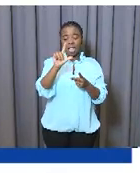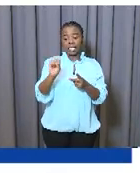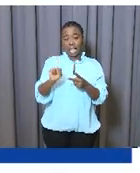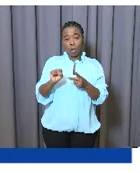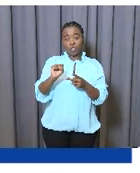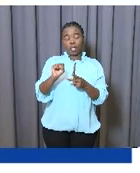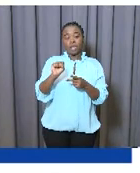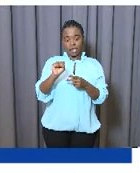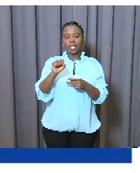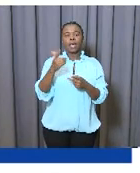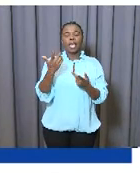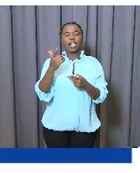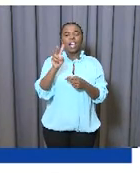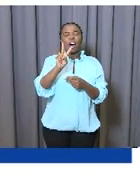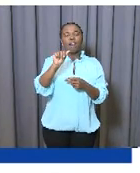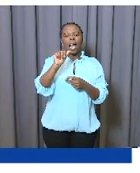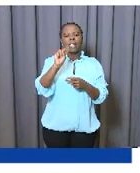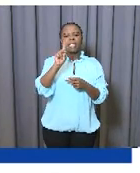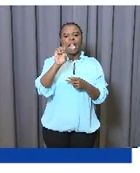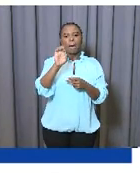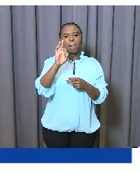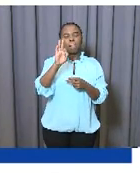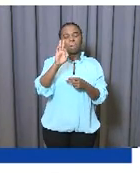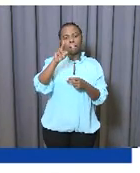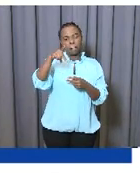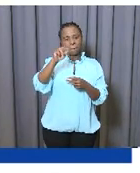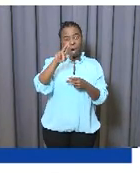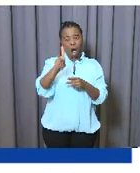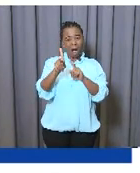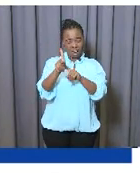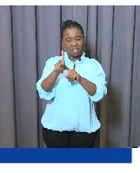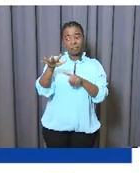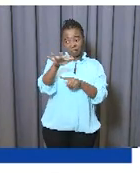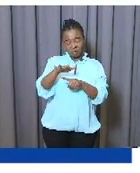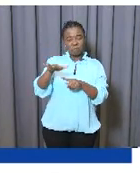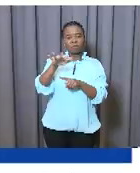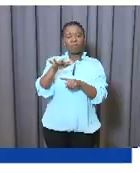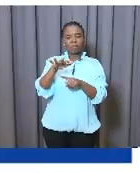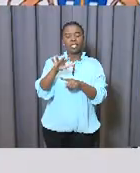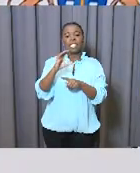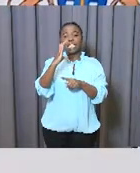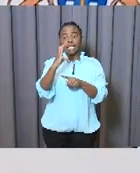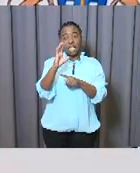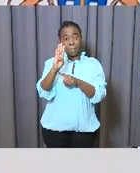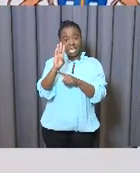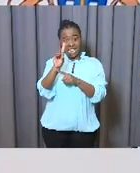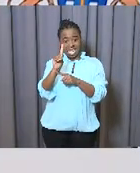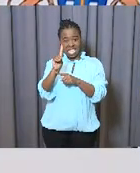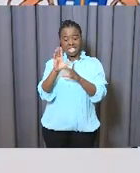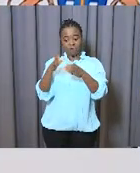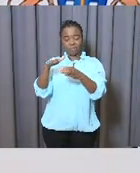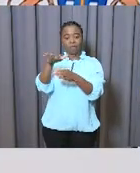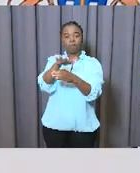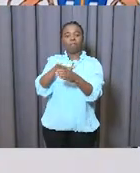Van der Bijl Park is amongst the CBDs, basically.